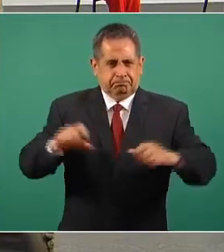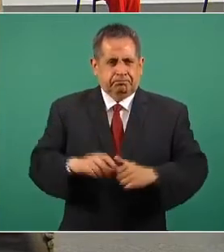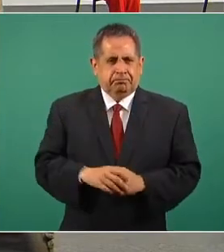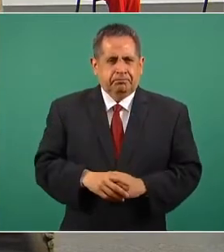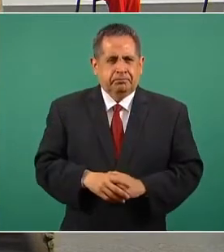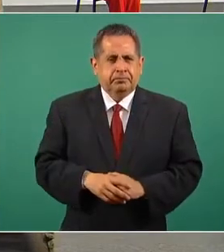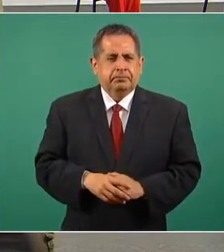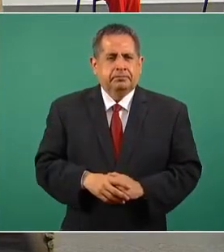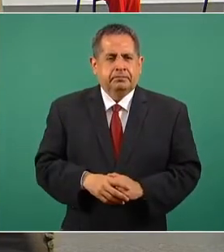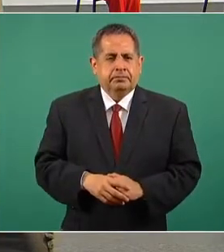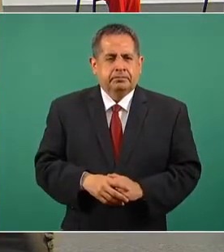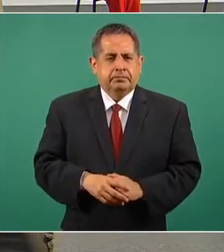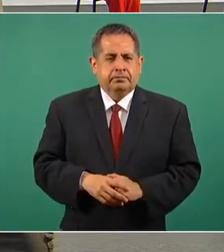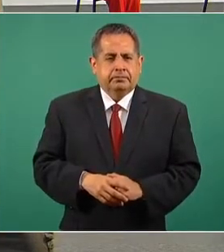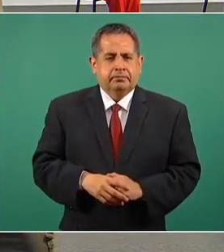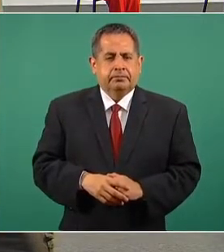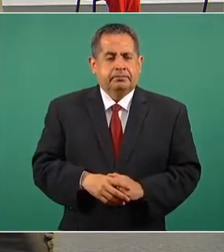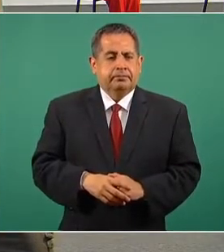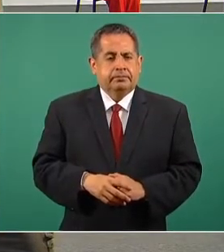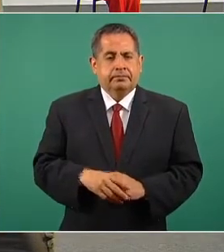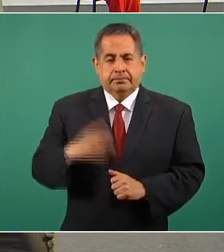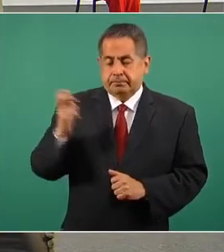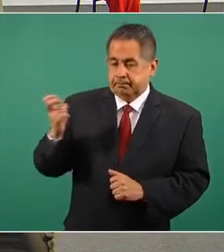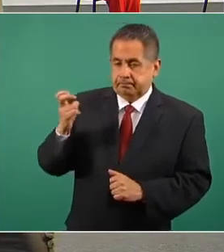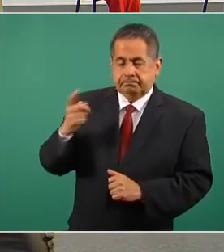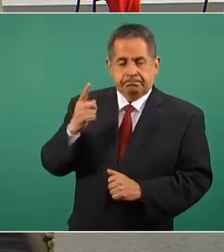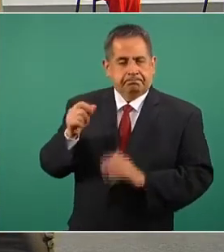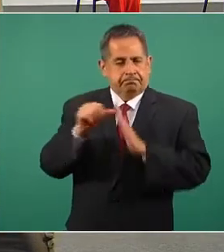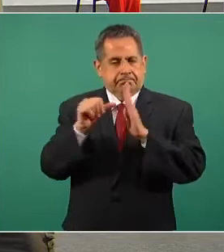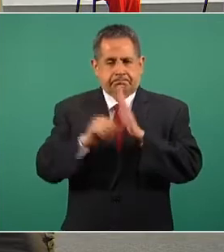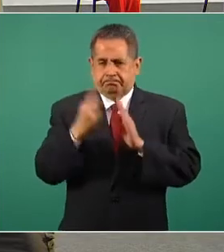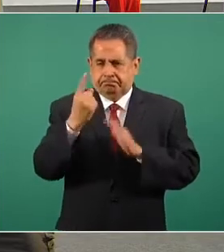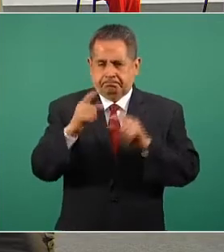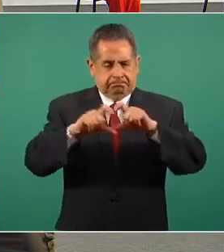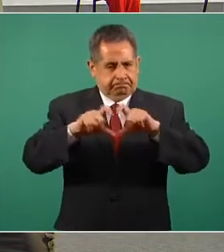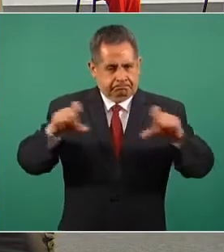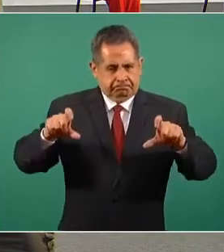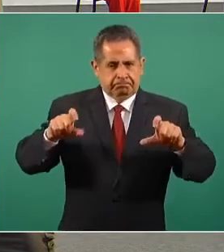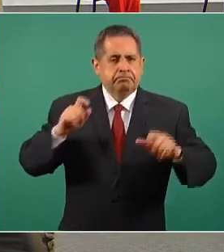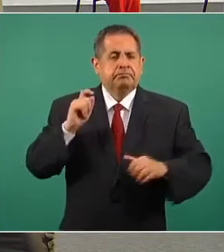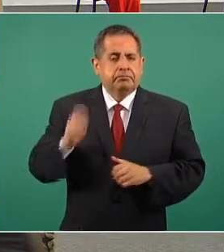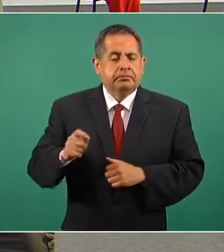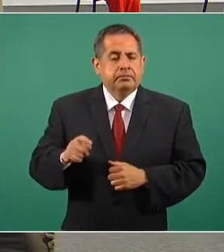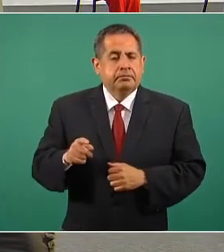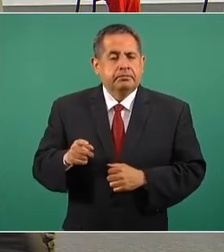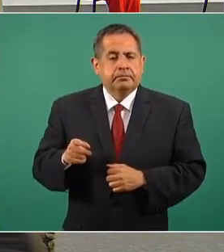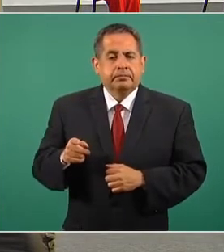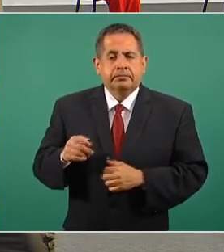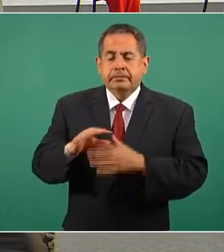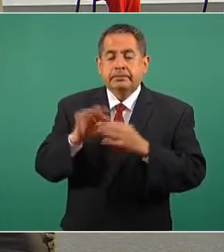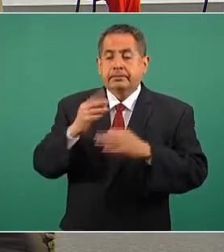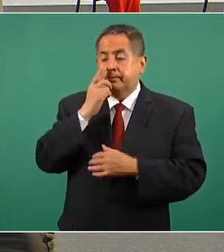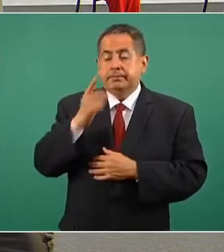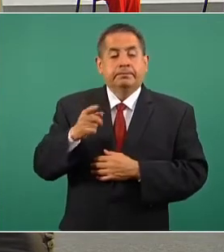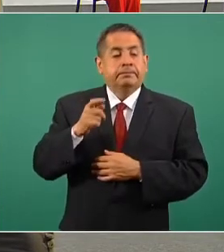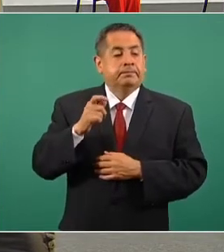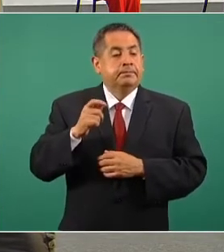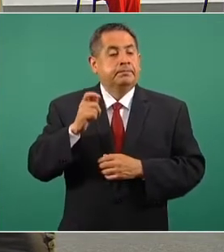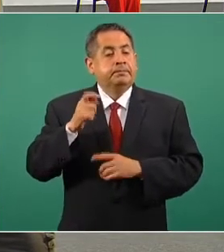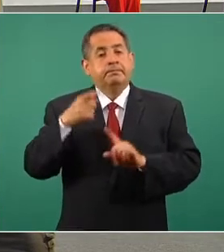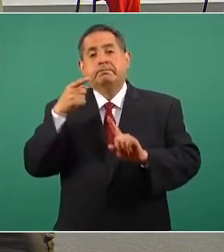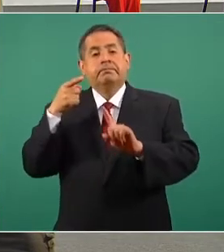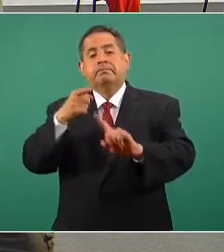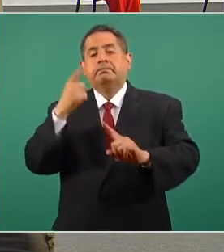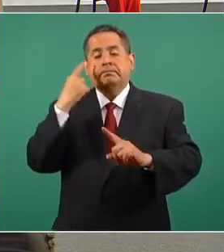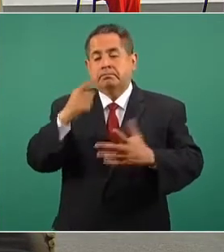Abajo, abajo. Here it is, it is an article I, and there the present agreement says that it has for object